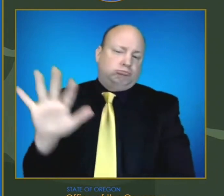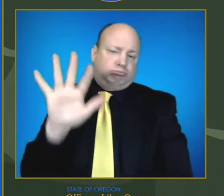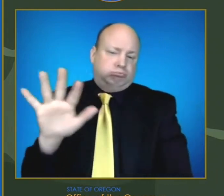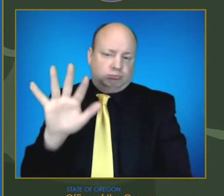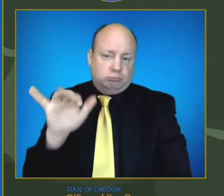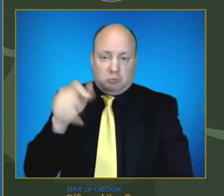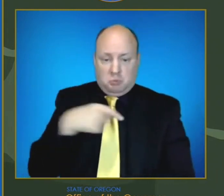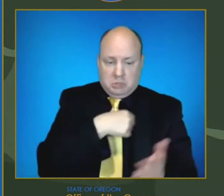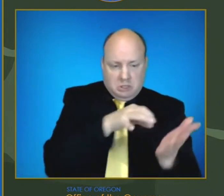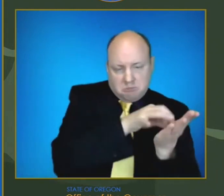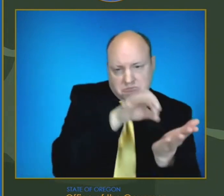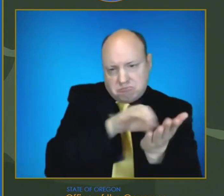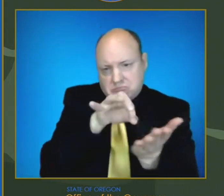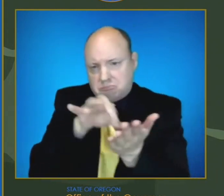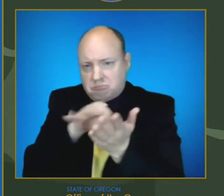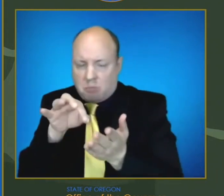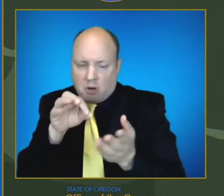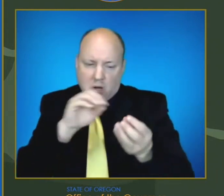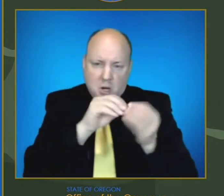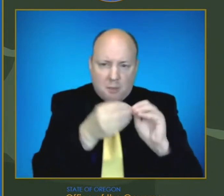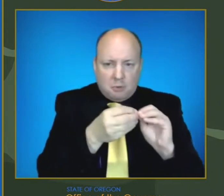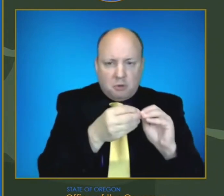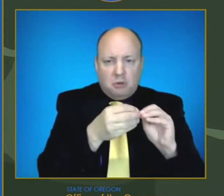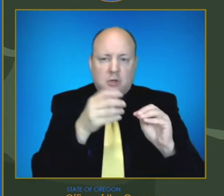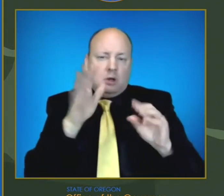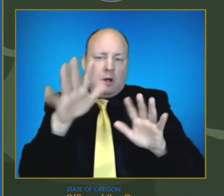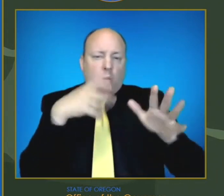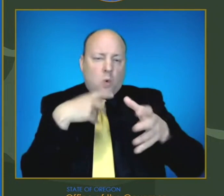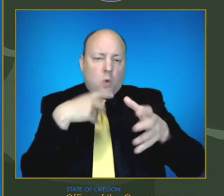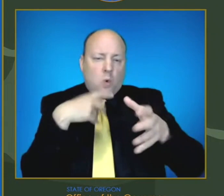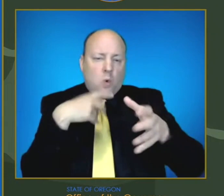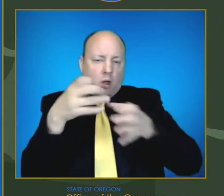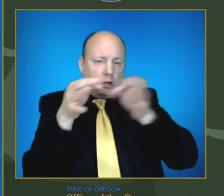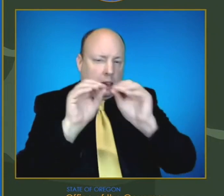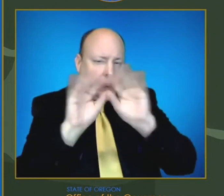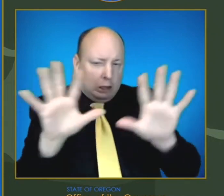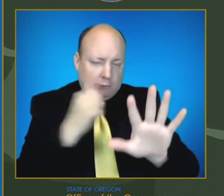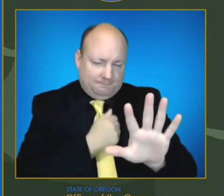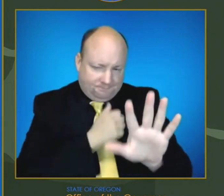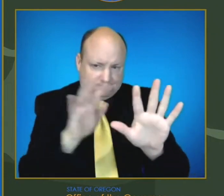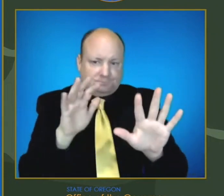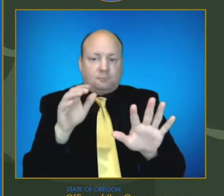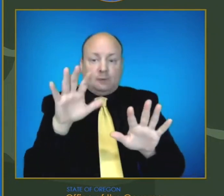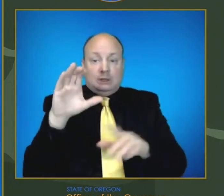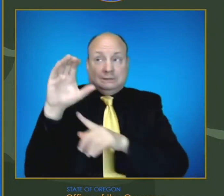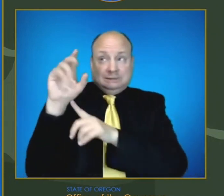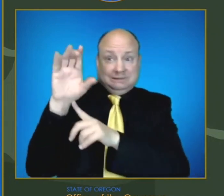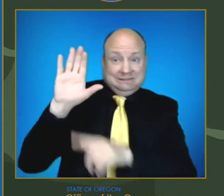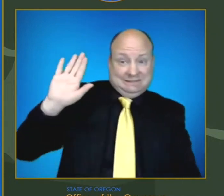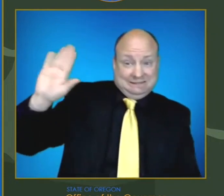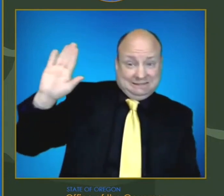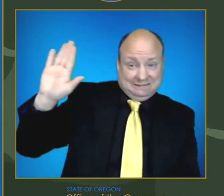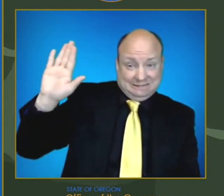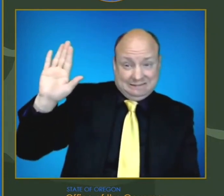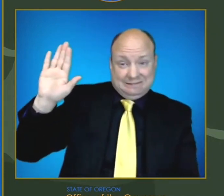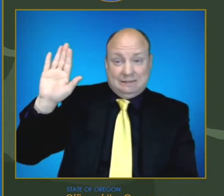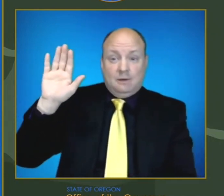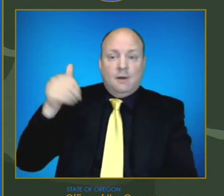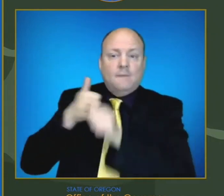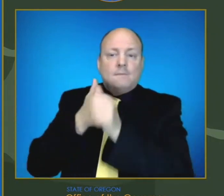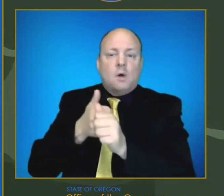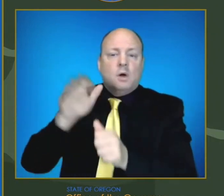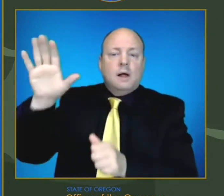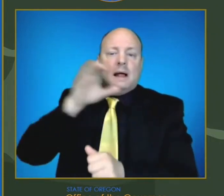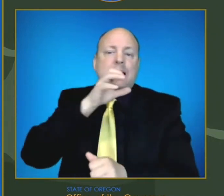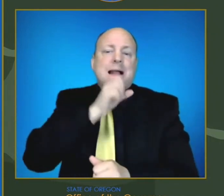numbers we're using to calculate this metric. We're using the CDC's calculation of the percentage of people who are 18 and older to track our progress toward our